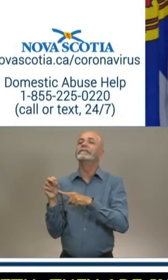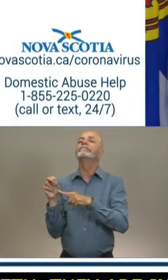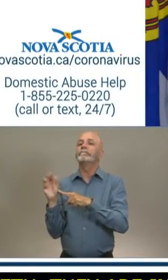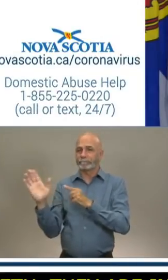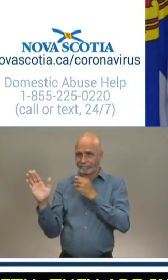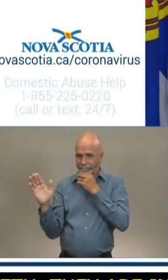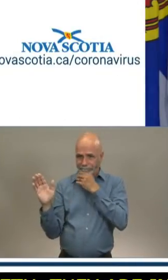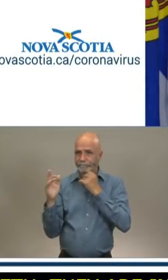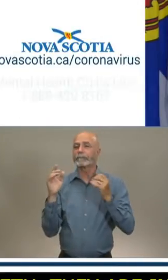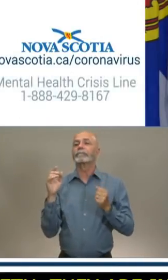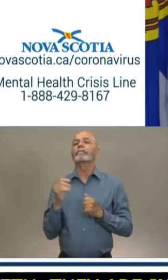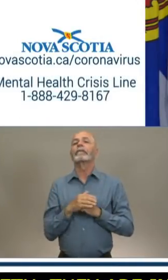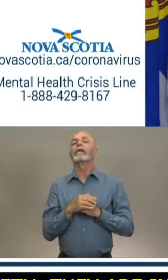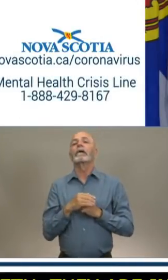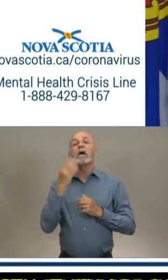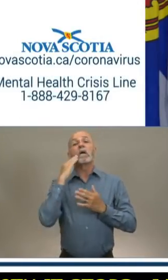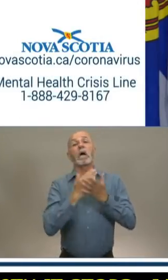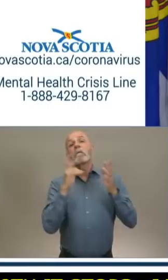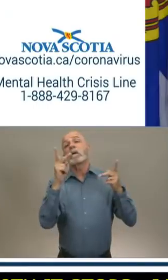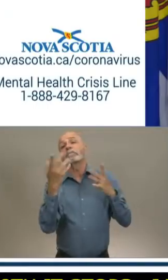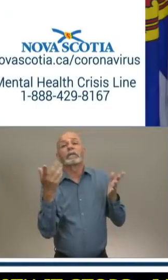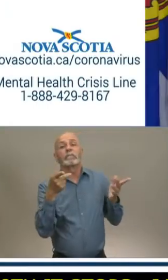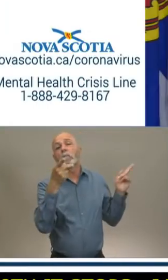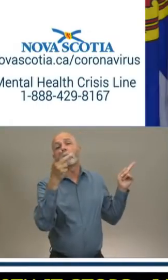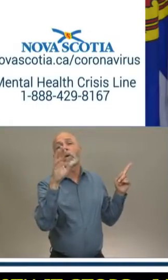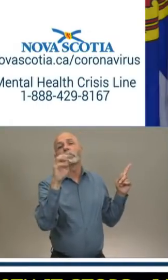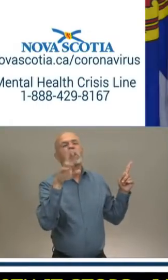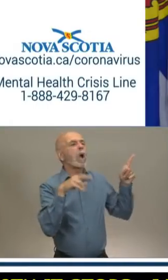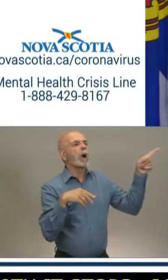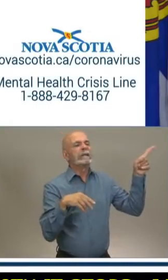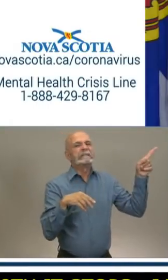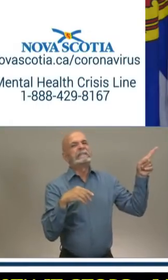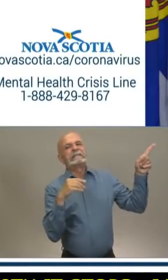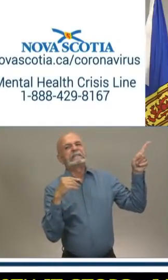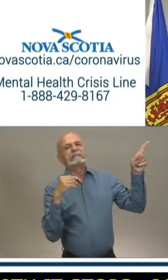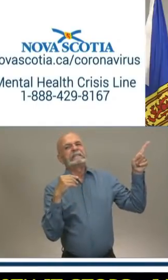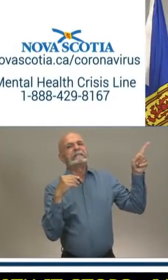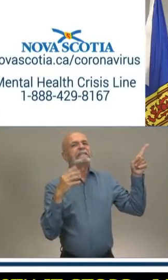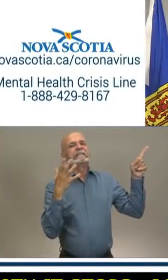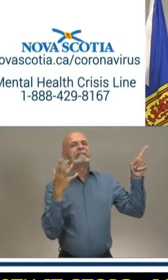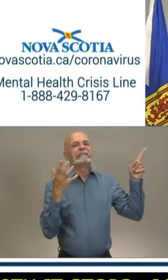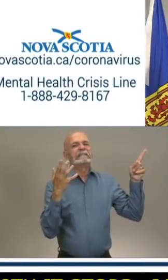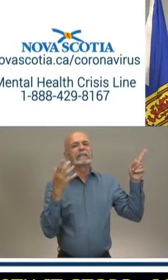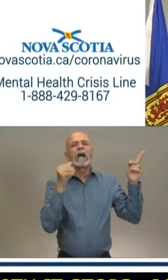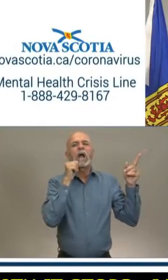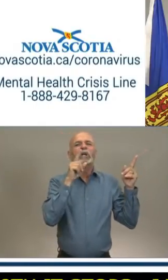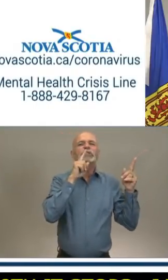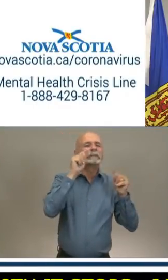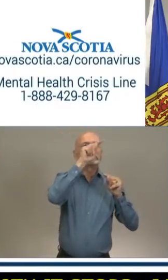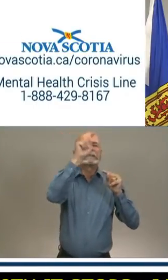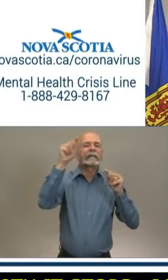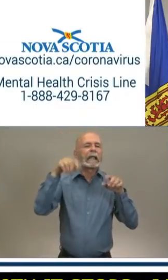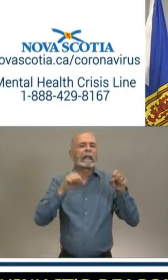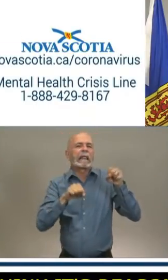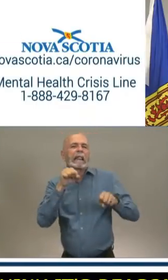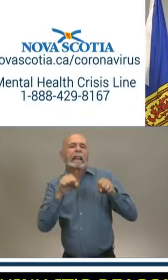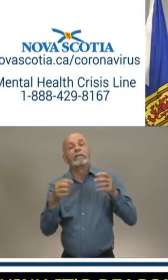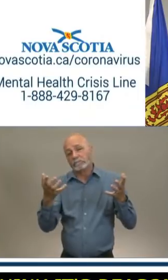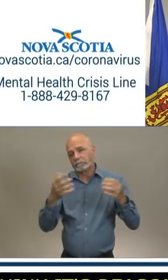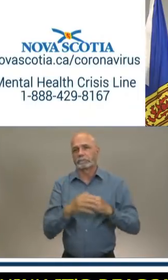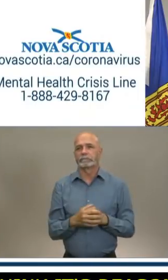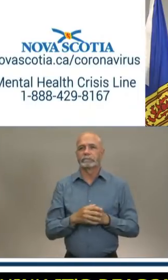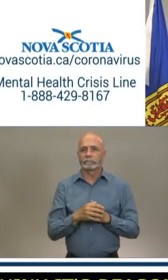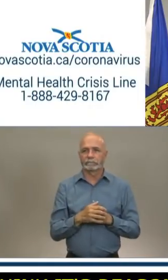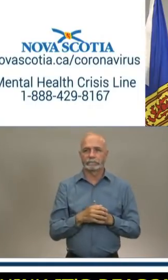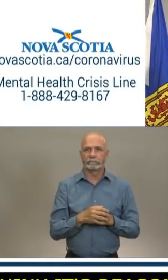day, some premiers won't agree on a united front for the region. Go ahead, Lindsay, with your follow-up. Thank you for that information.